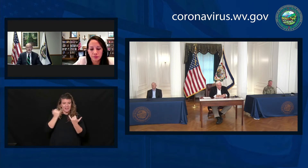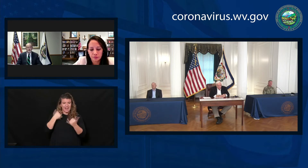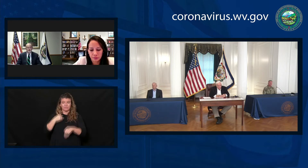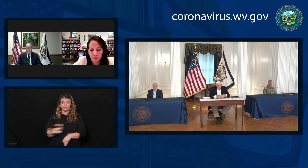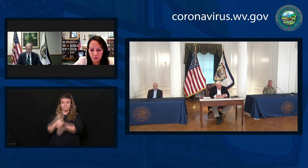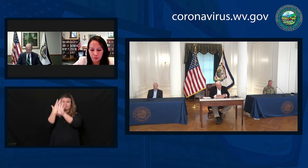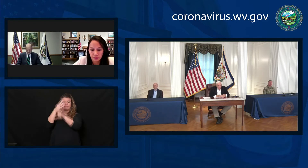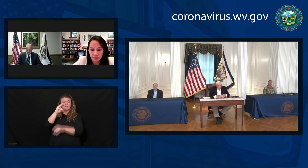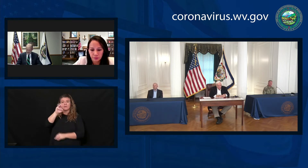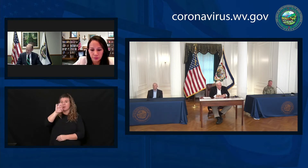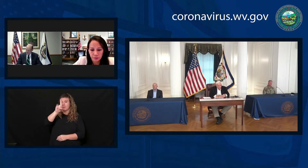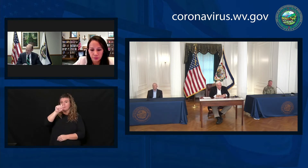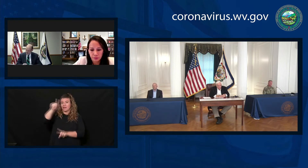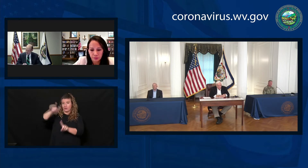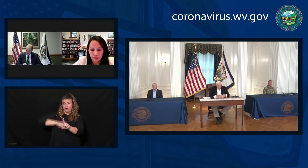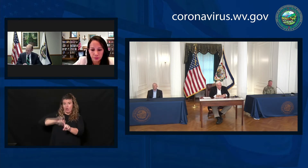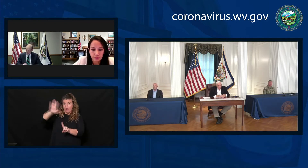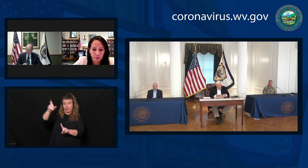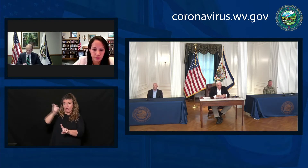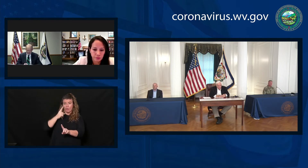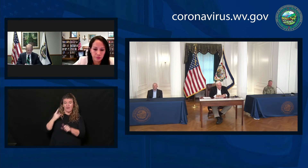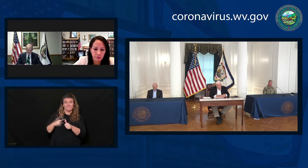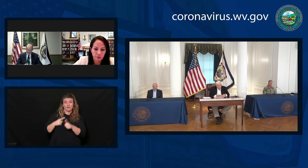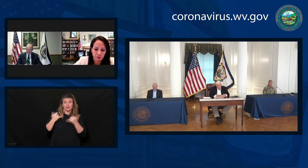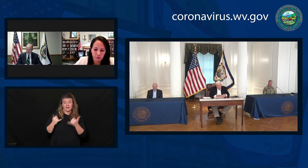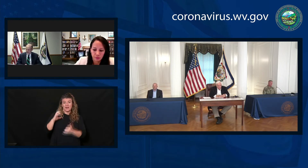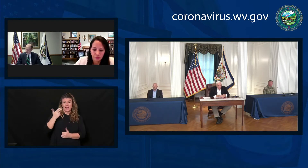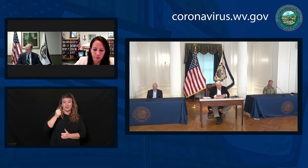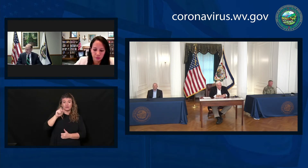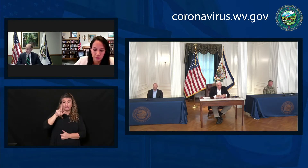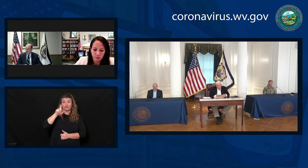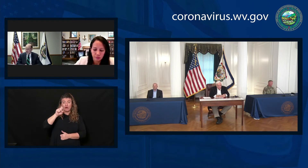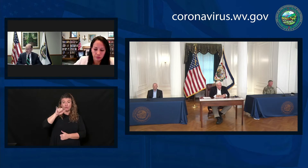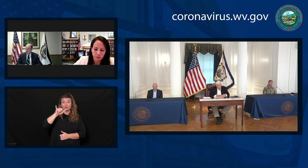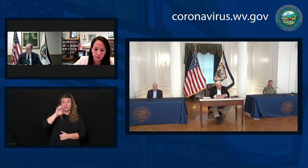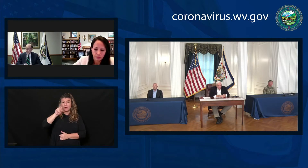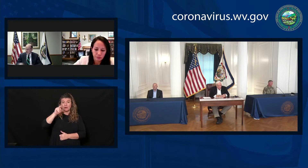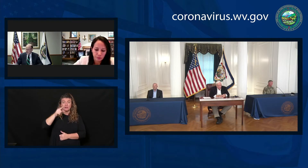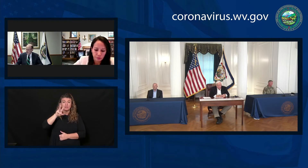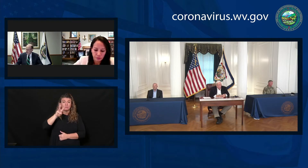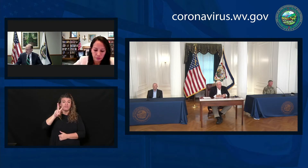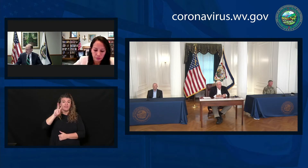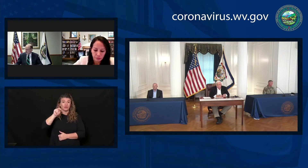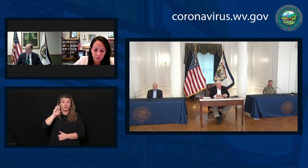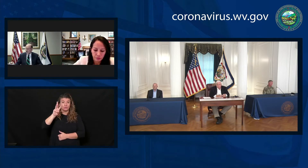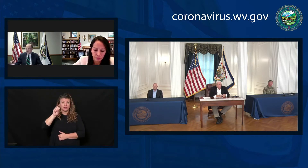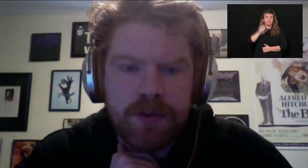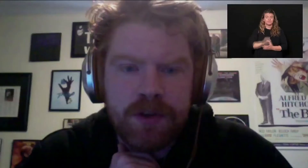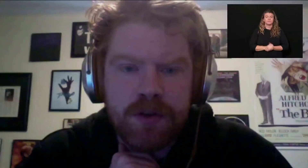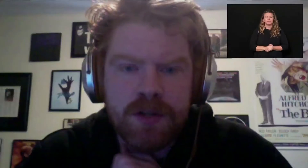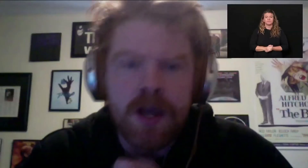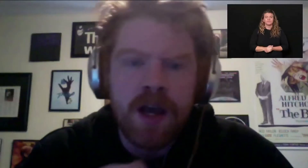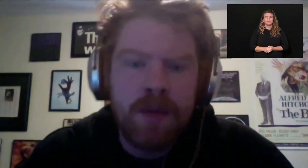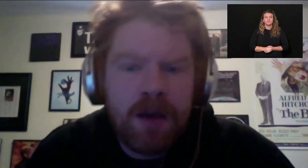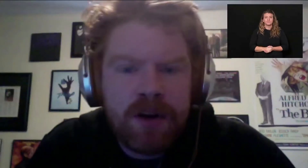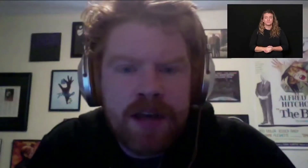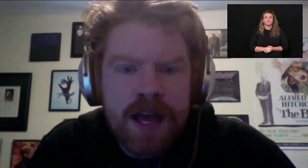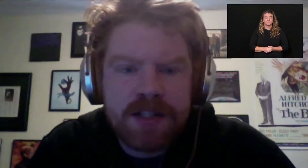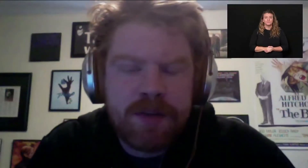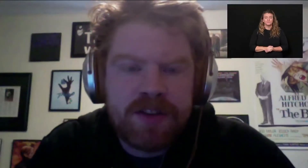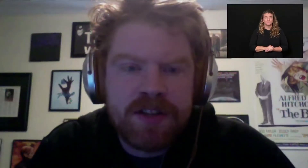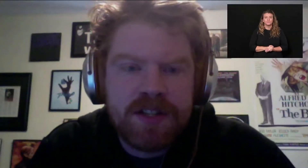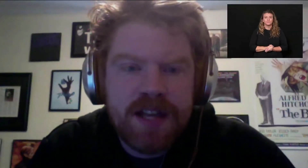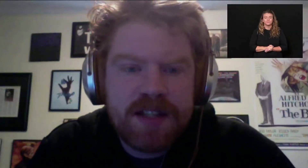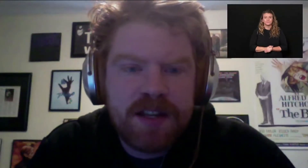questions from members of the media. The first today from Charles Young with WV News. Hi, this is Charles Young with WV News. I wanted to